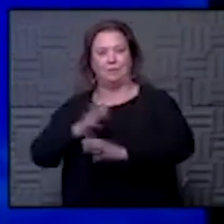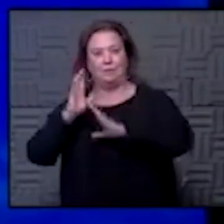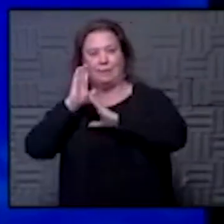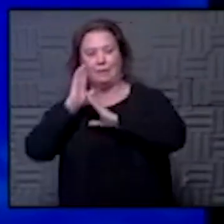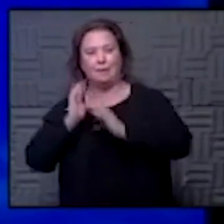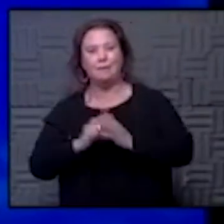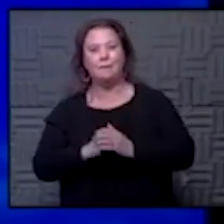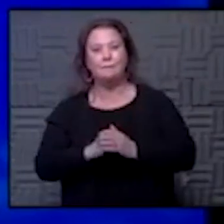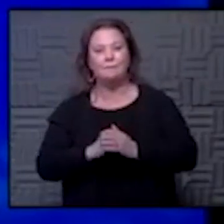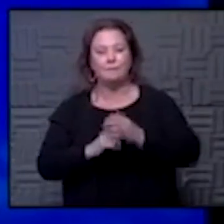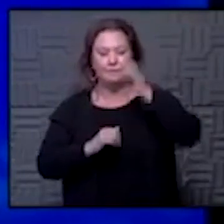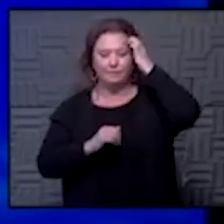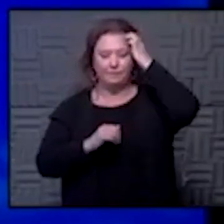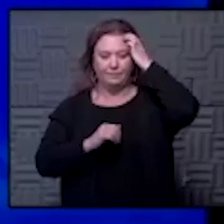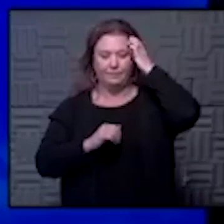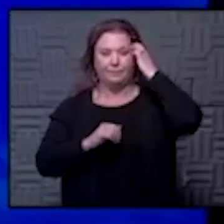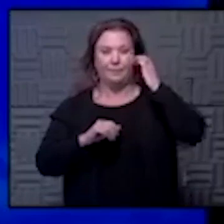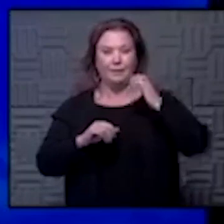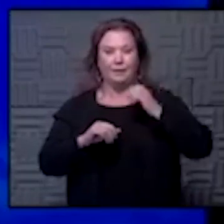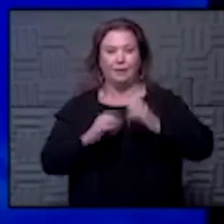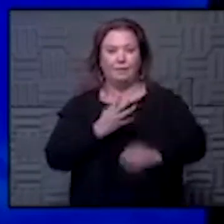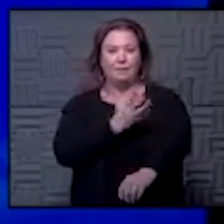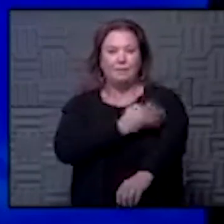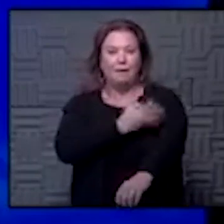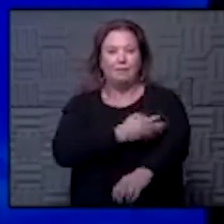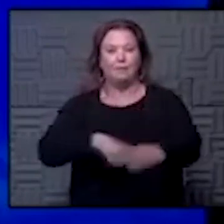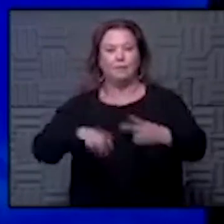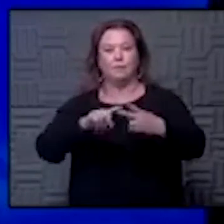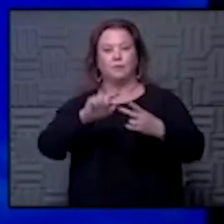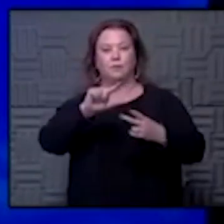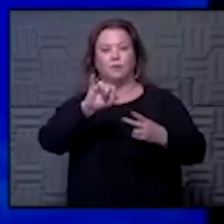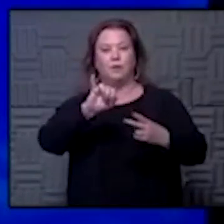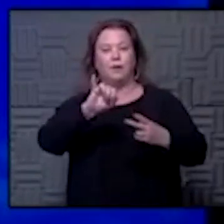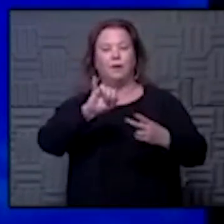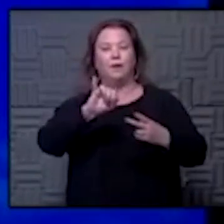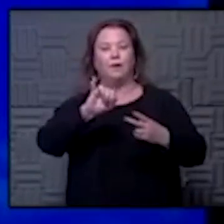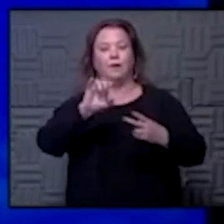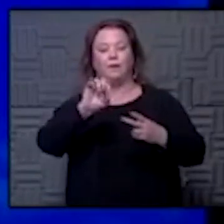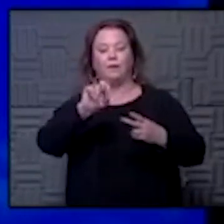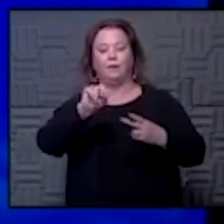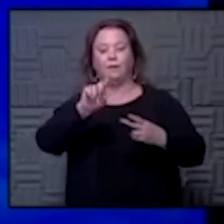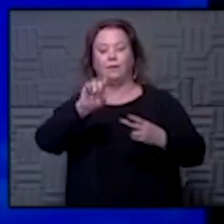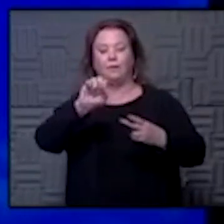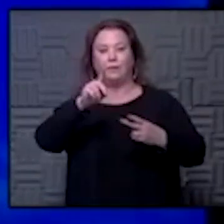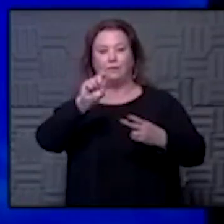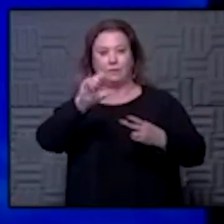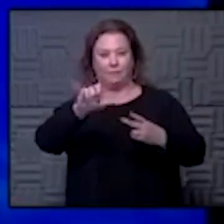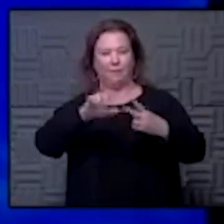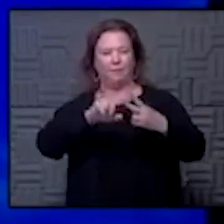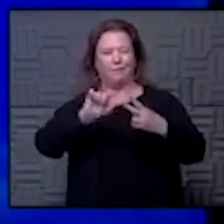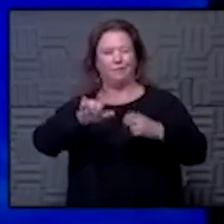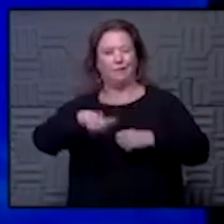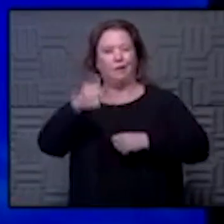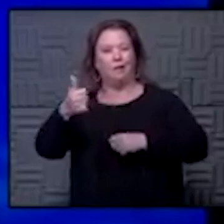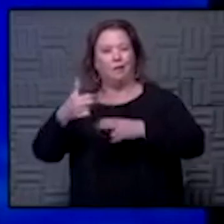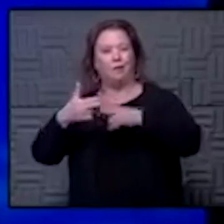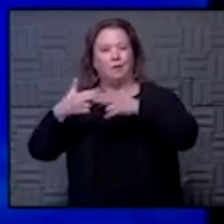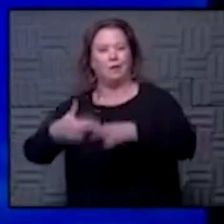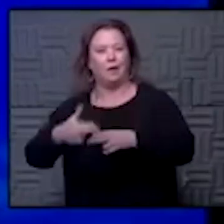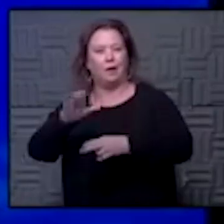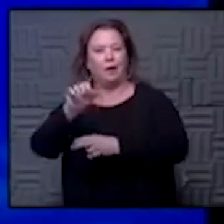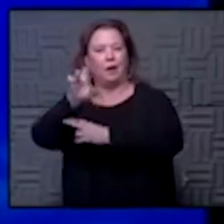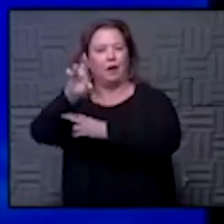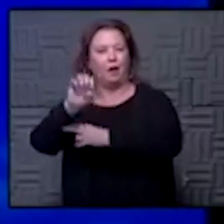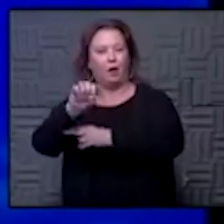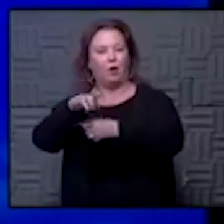are the dialysis unit or the GI endoscopy labs. We're staffing those we call alternate care areas. So